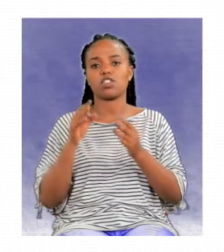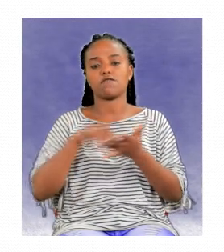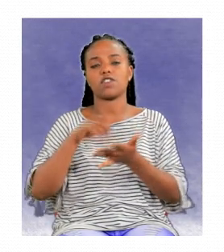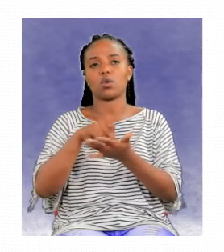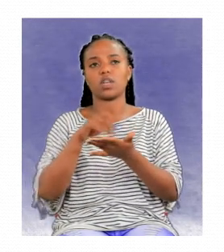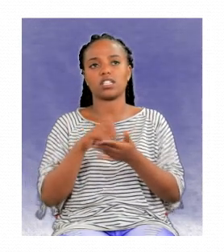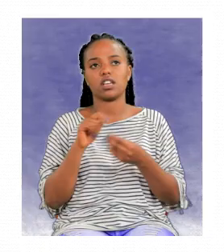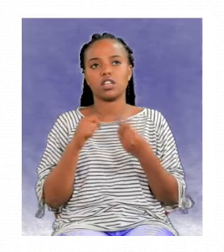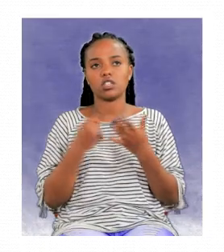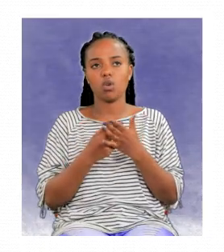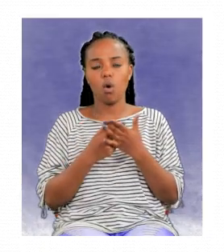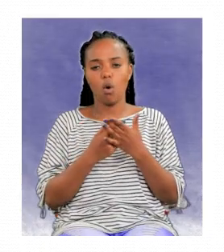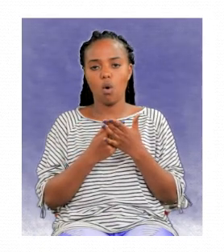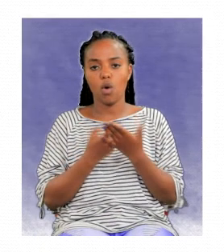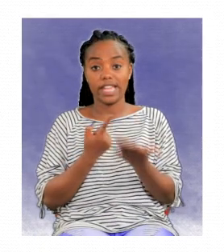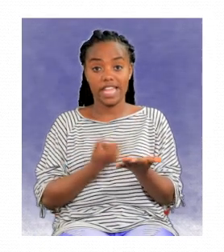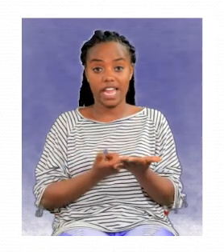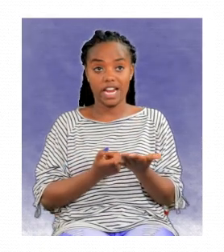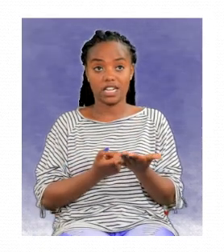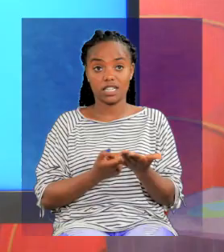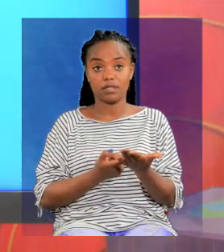frequency. So here,